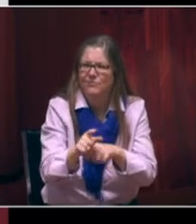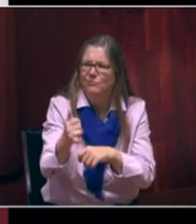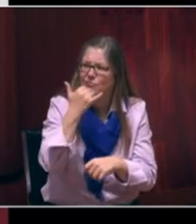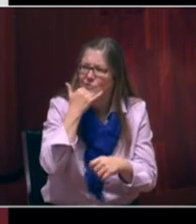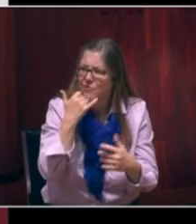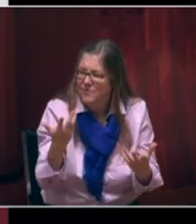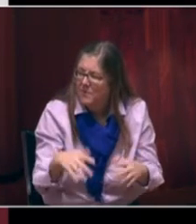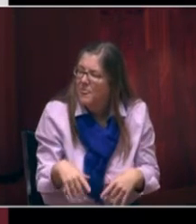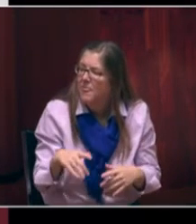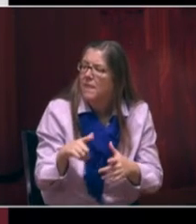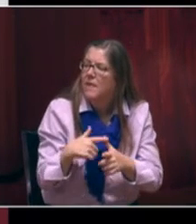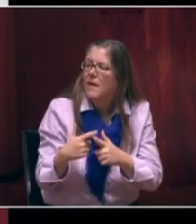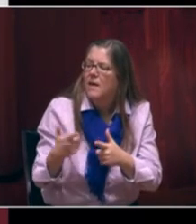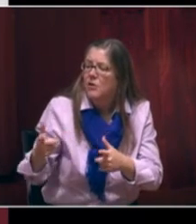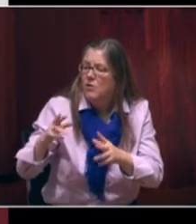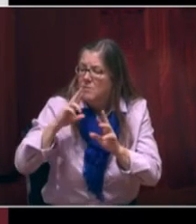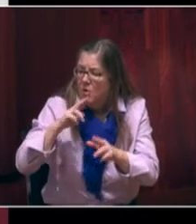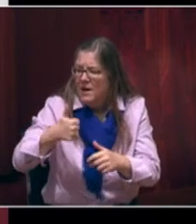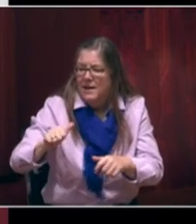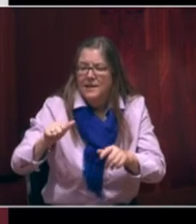report, send any changes to